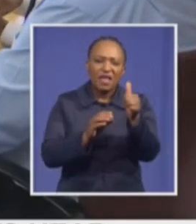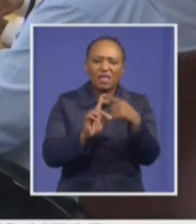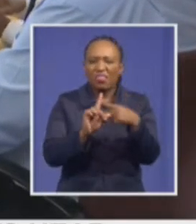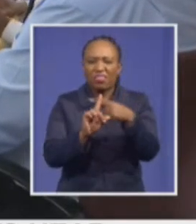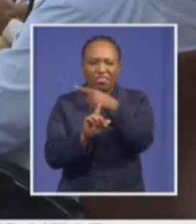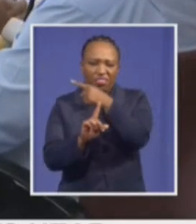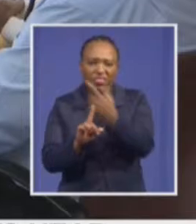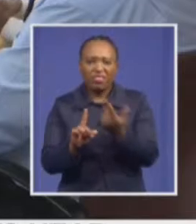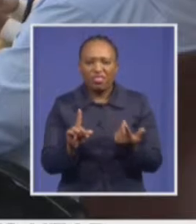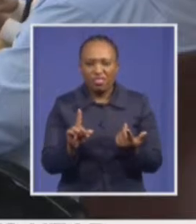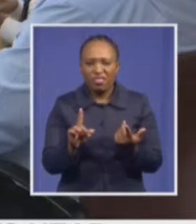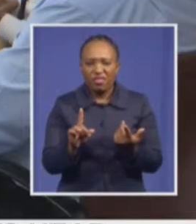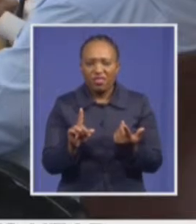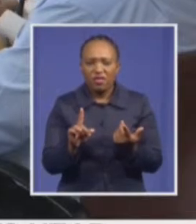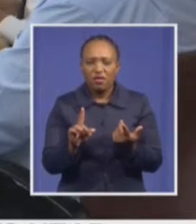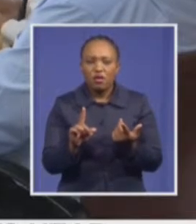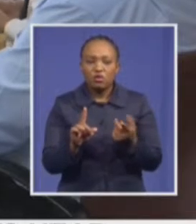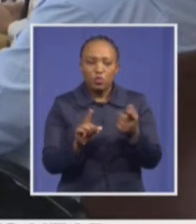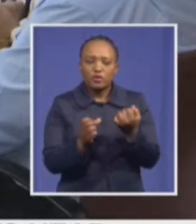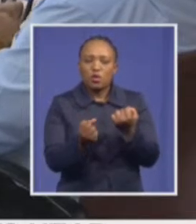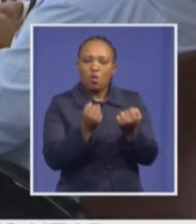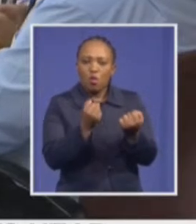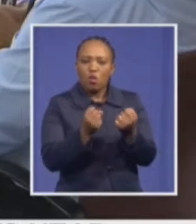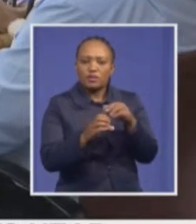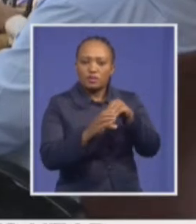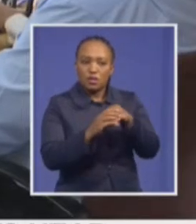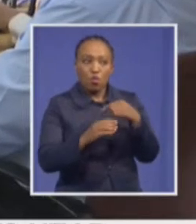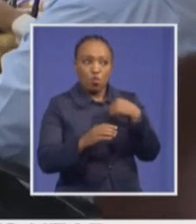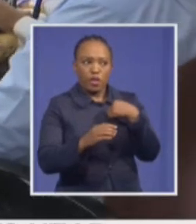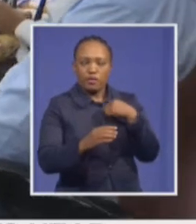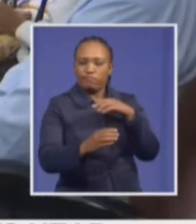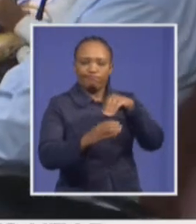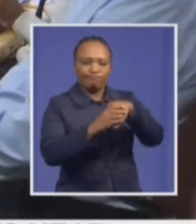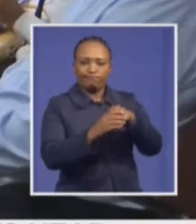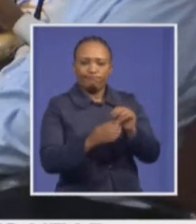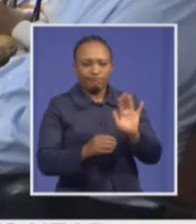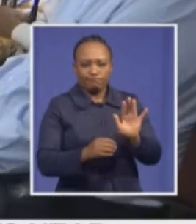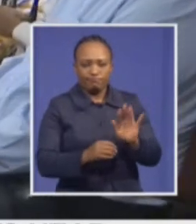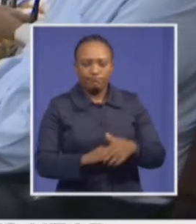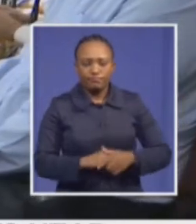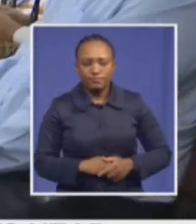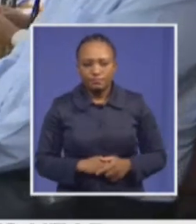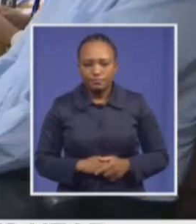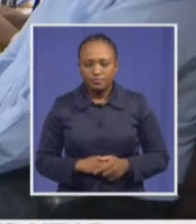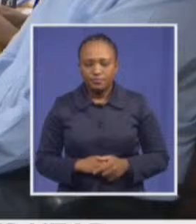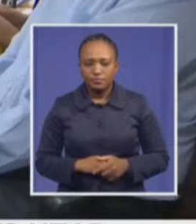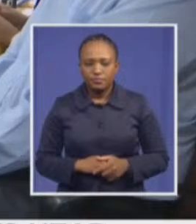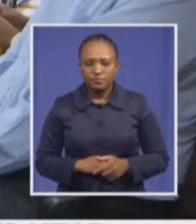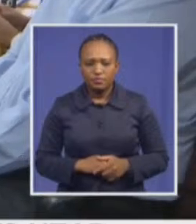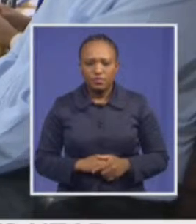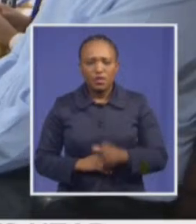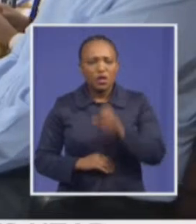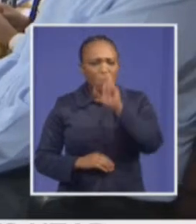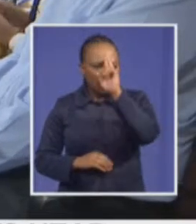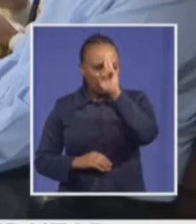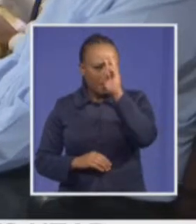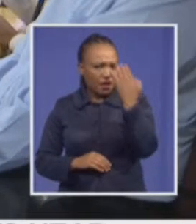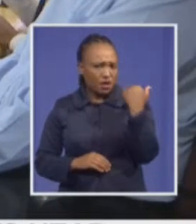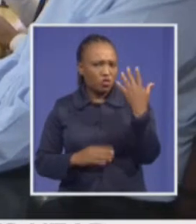correct. We don't know. Correct. You'll recall that you'd indicated that you had received an email on